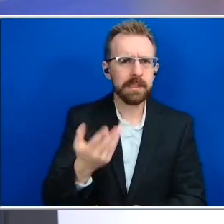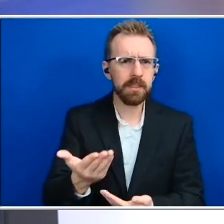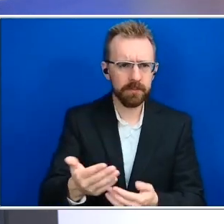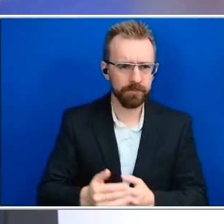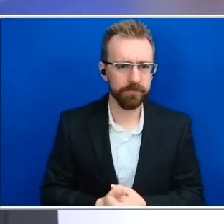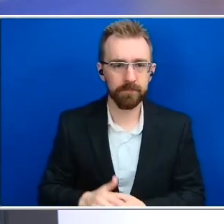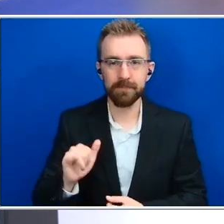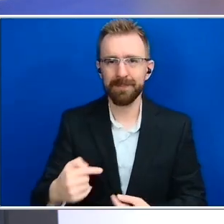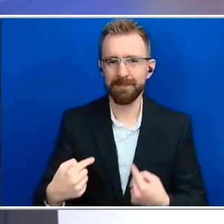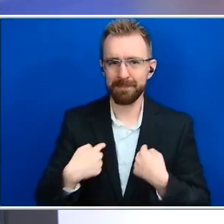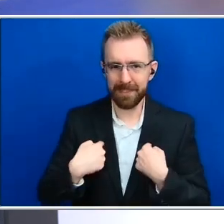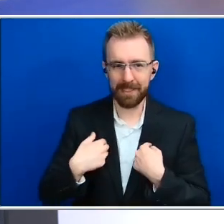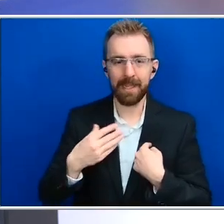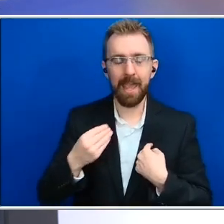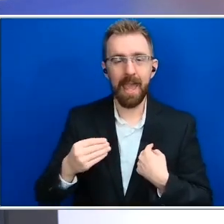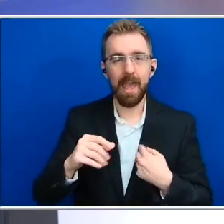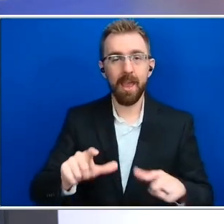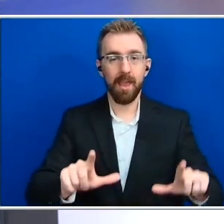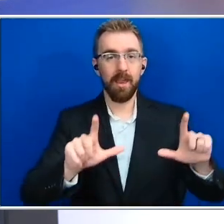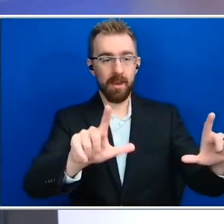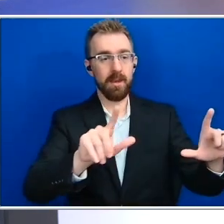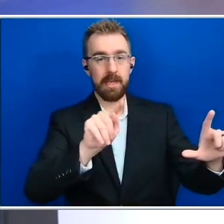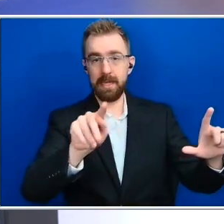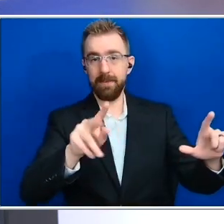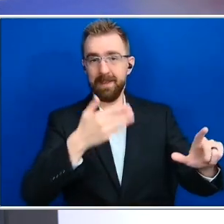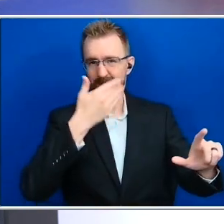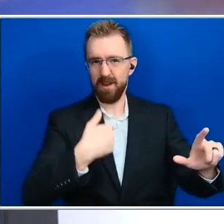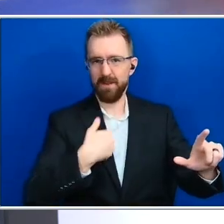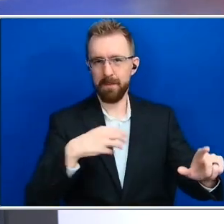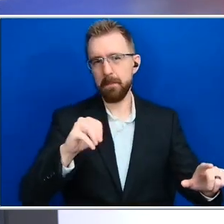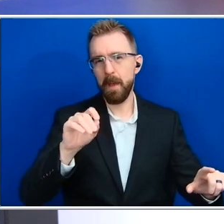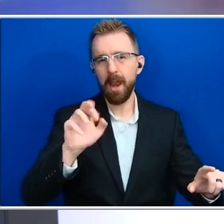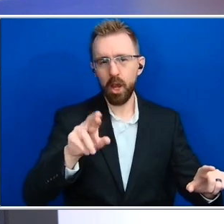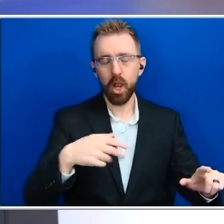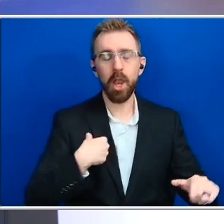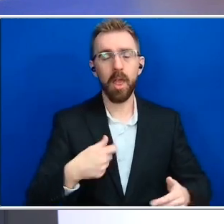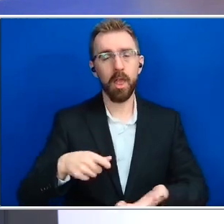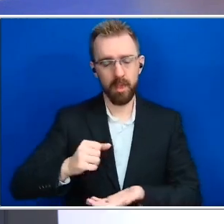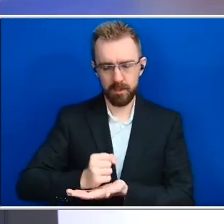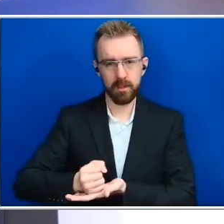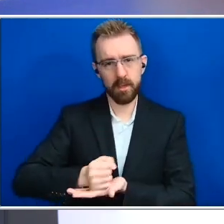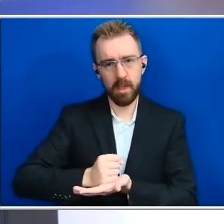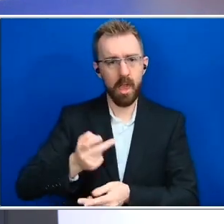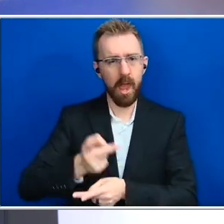then the monitor is in front of me. This is the scope I'm handing. Basically, this is the room that you